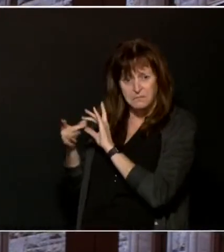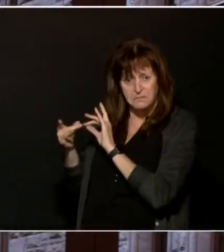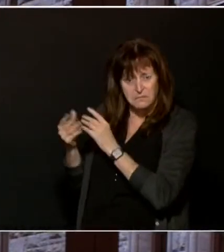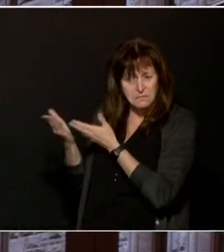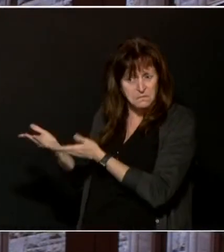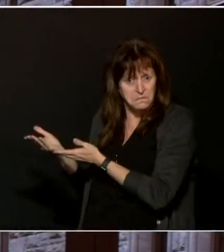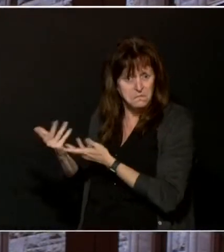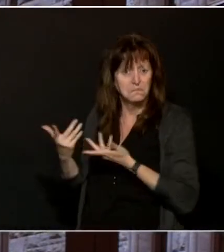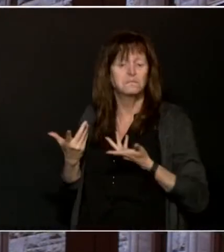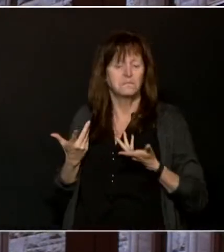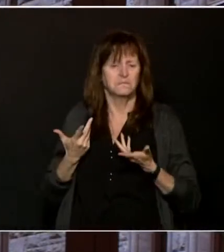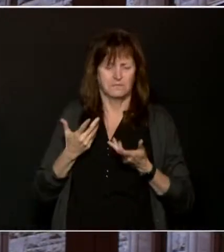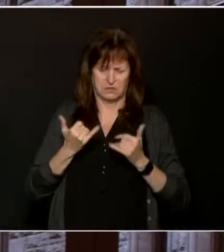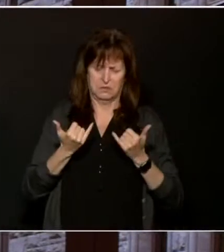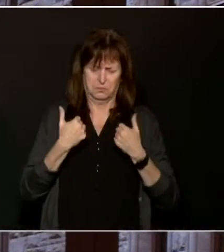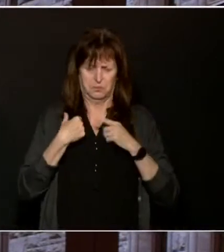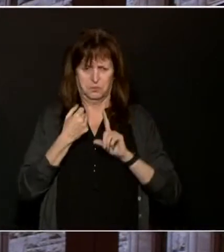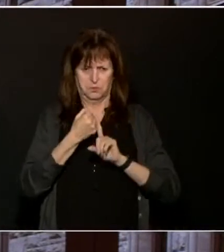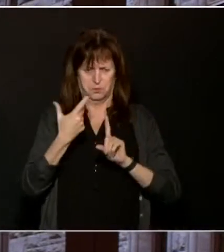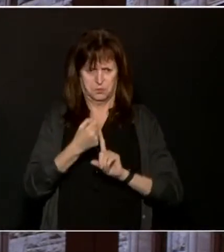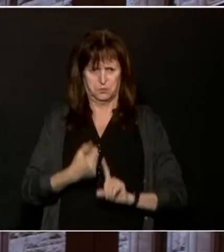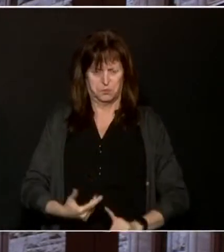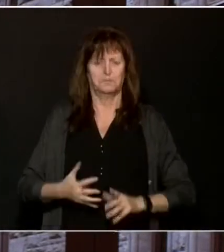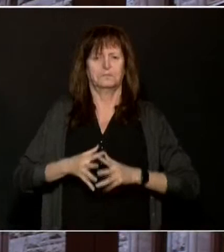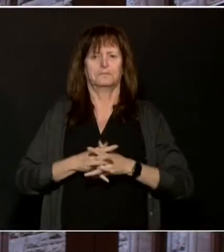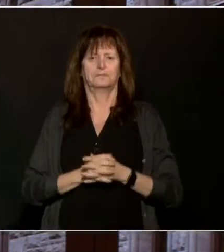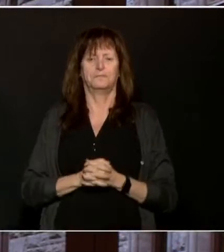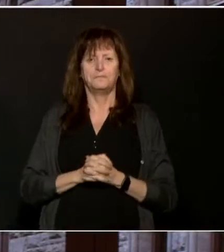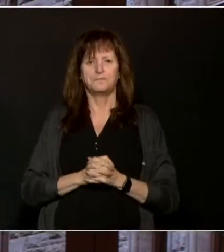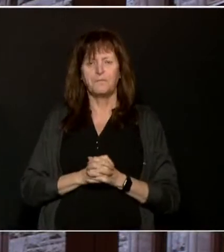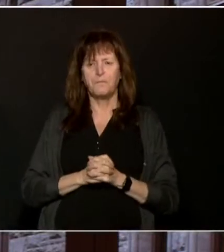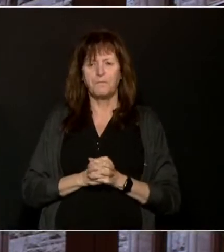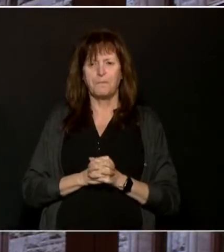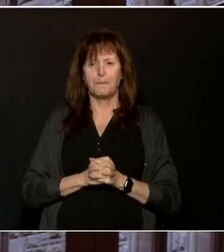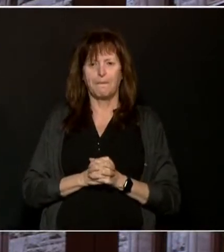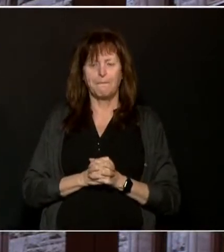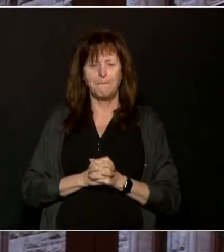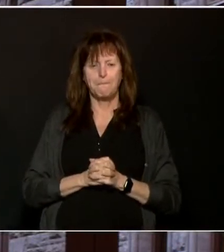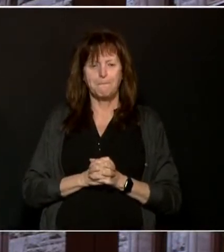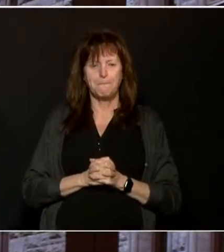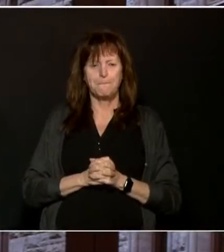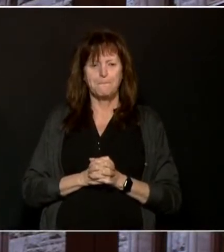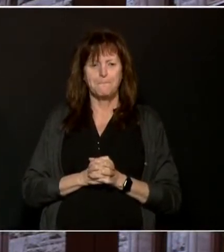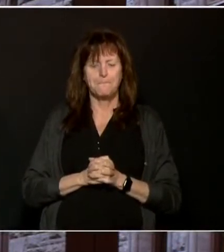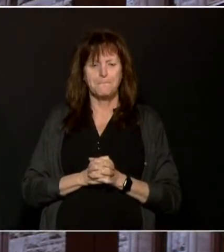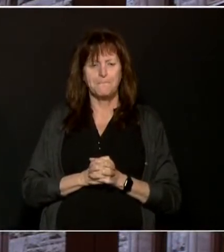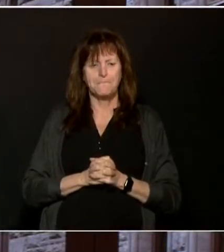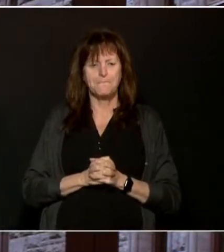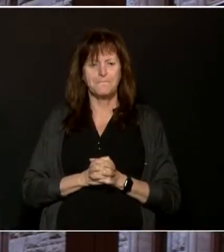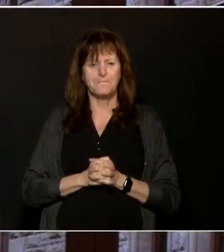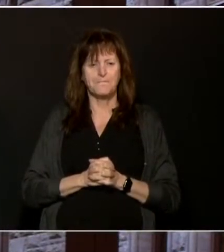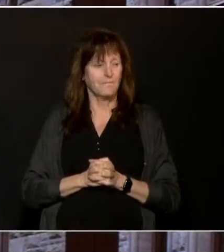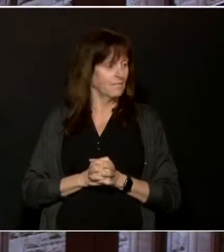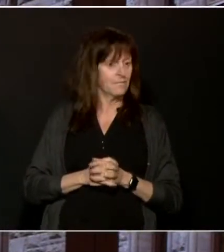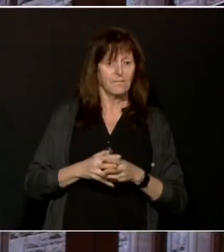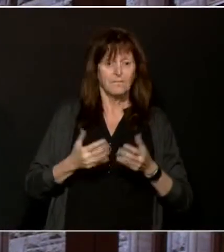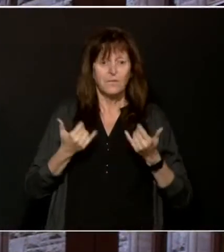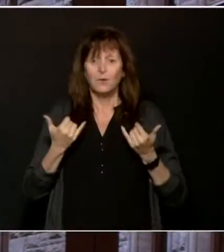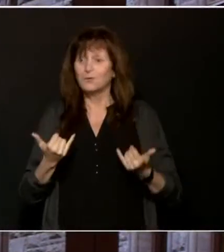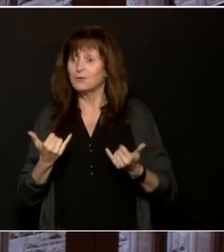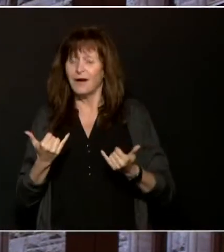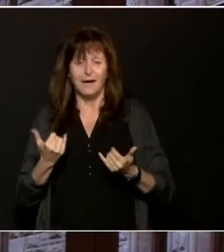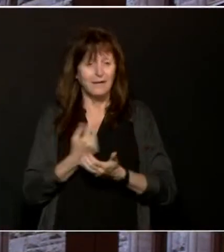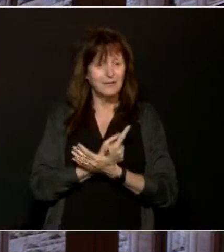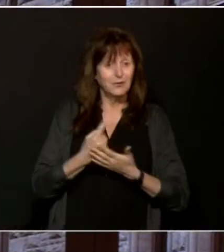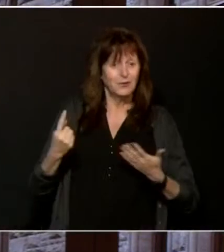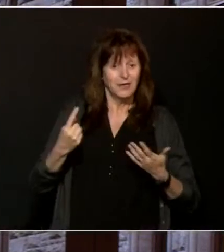desired. To start with, I'd like to begin with acknowledging this is Paramedic Services Week. And I know